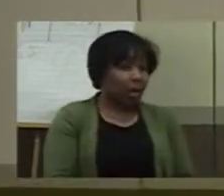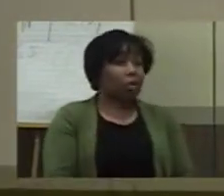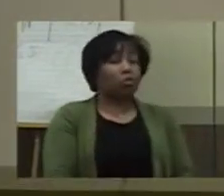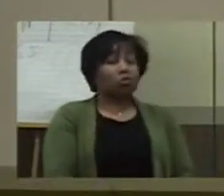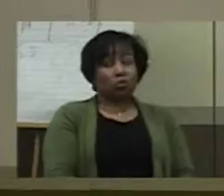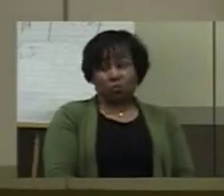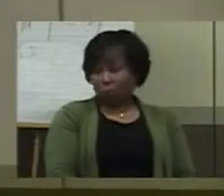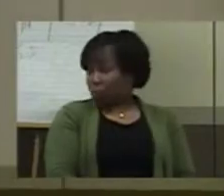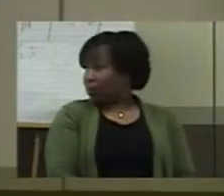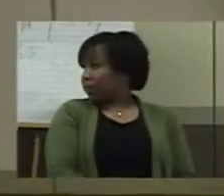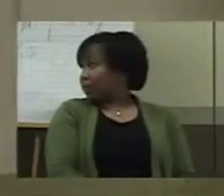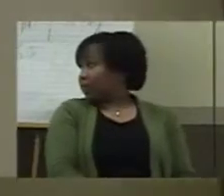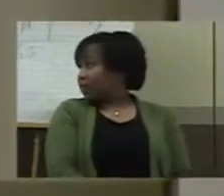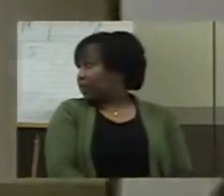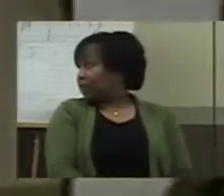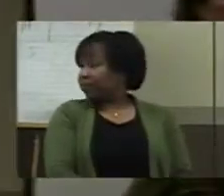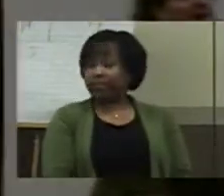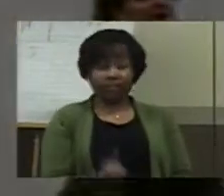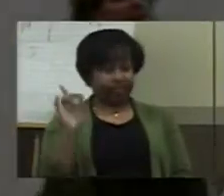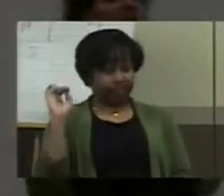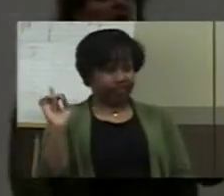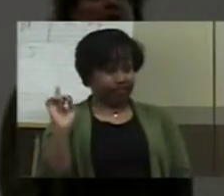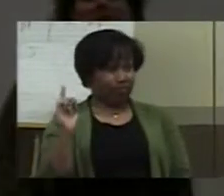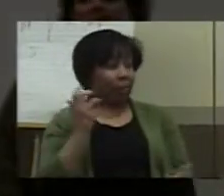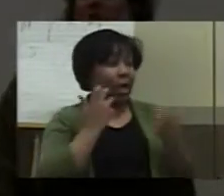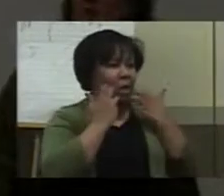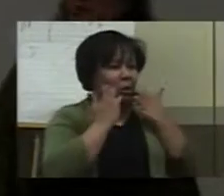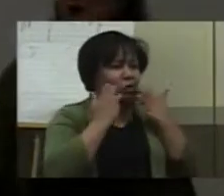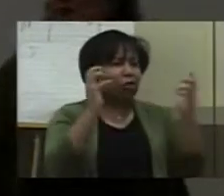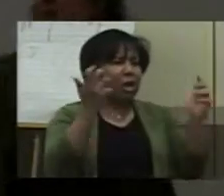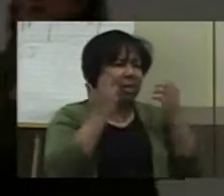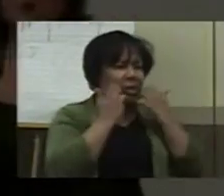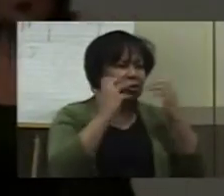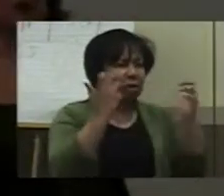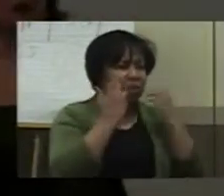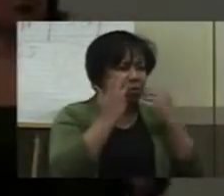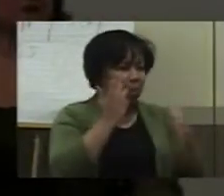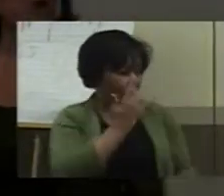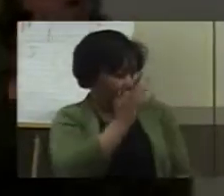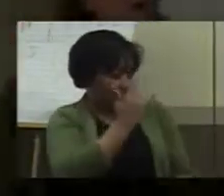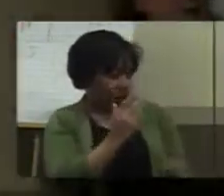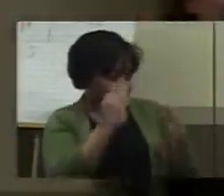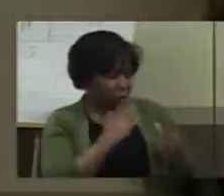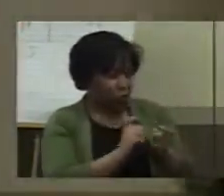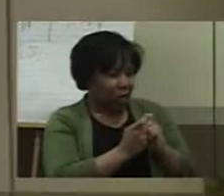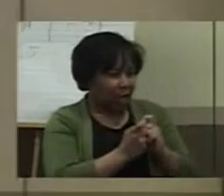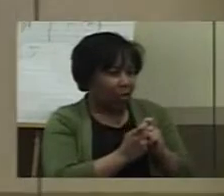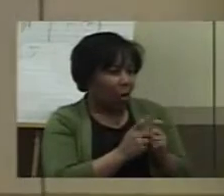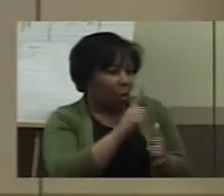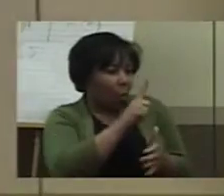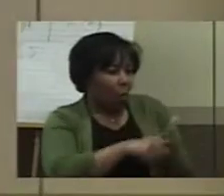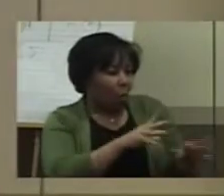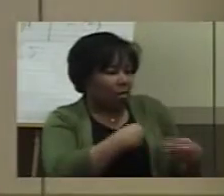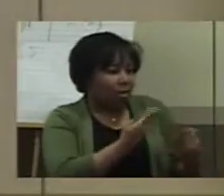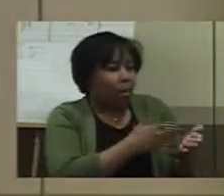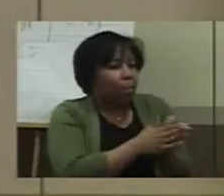So, screaming, why should the student change? What motivation would there